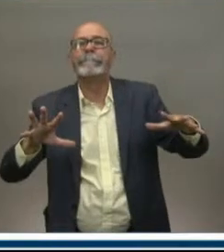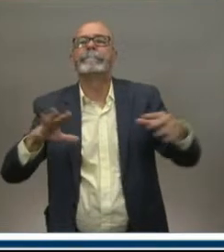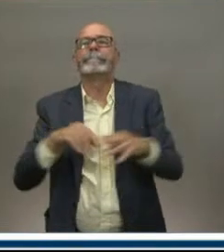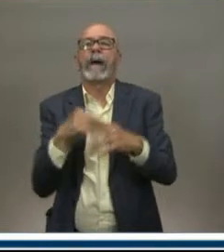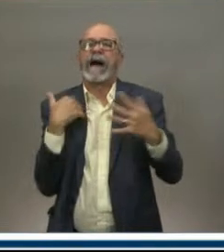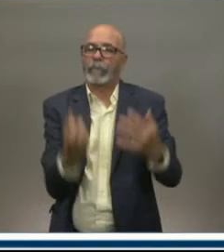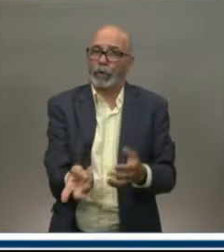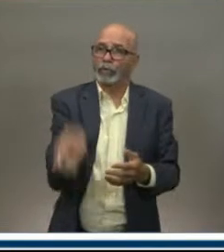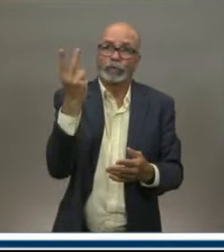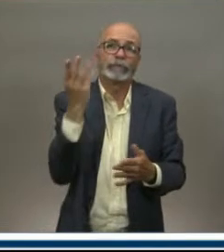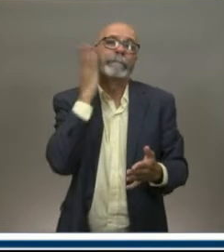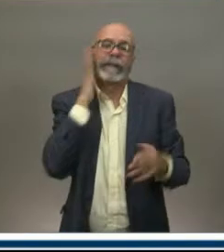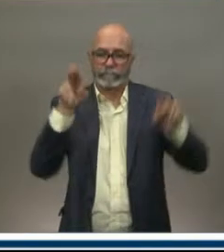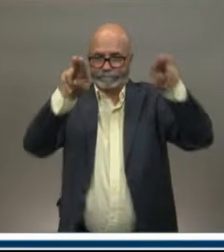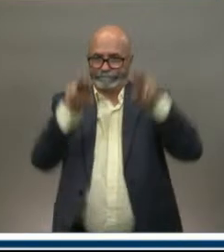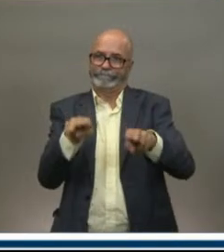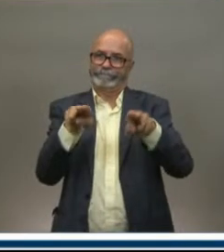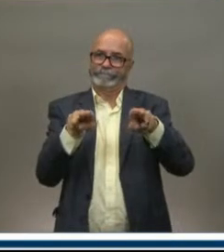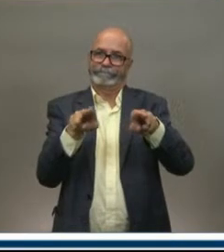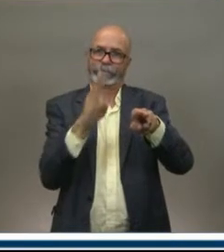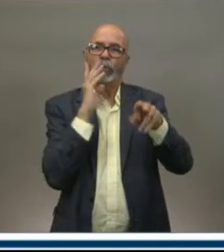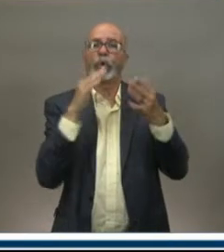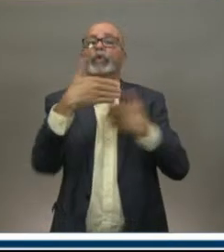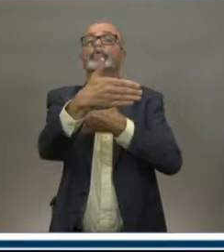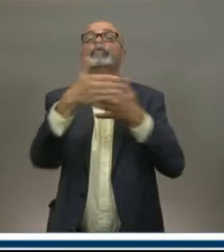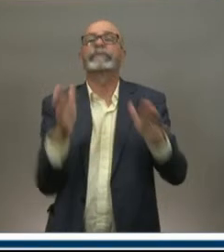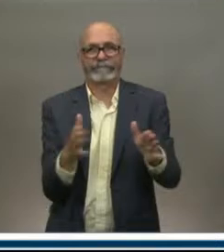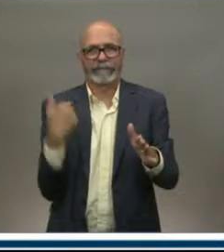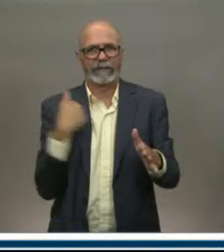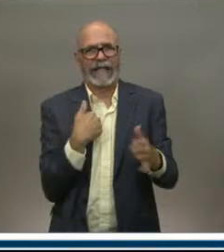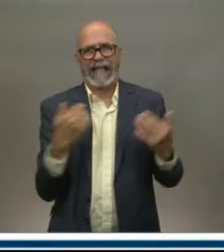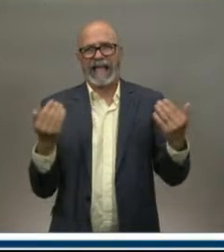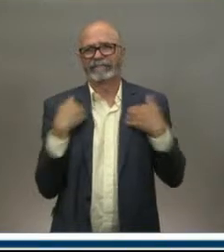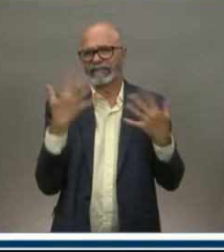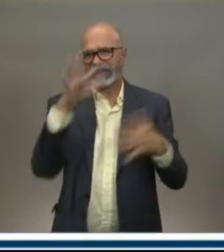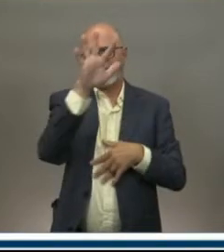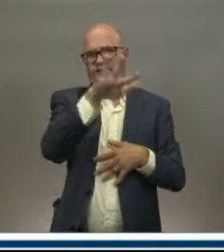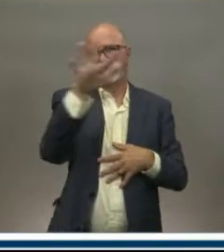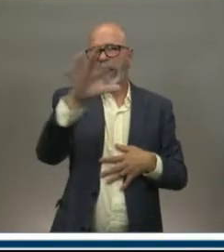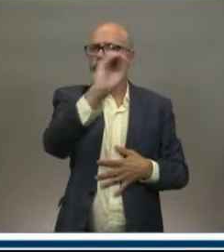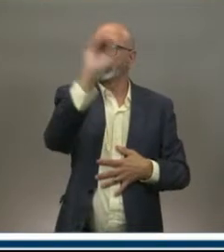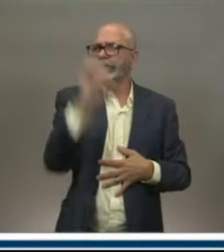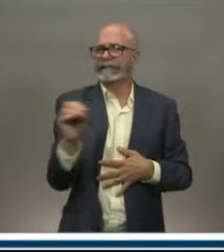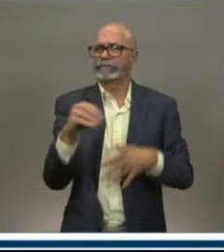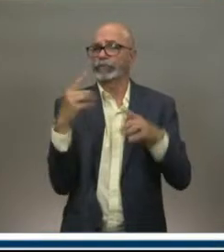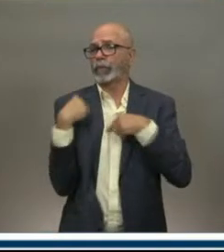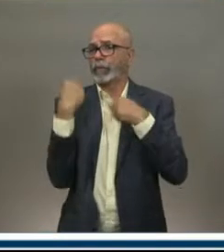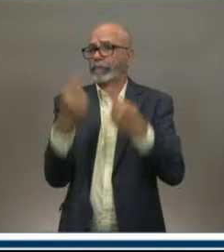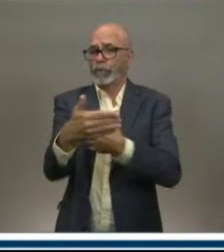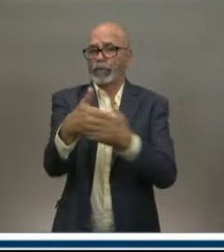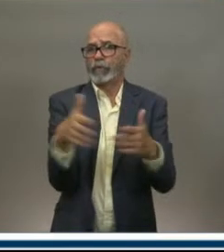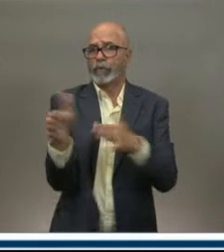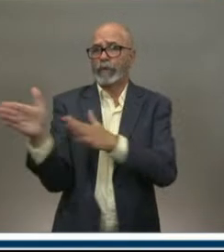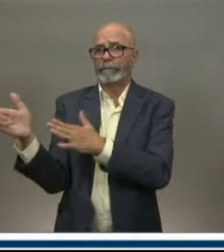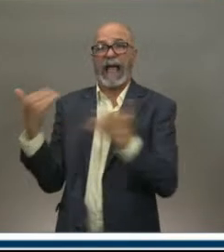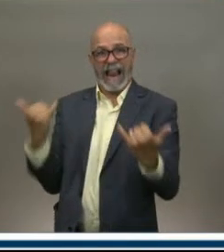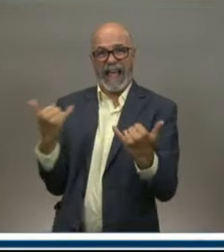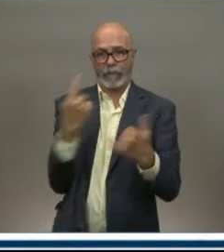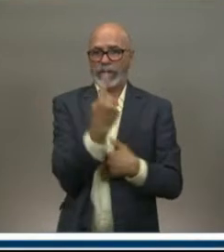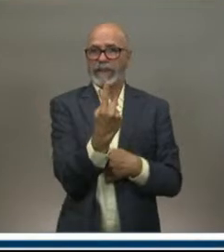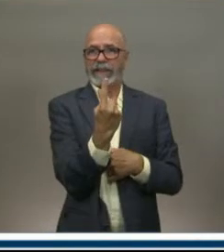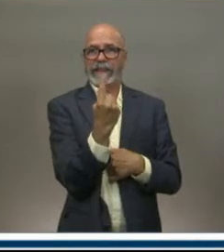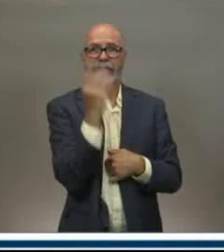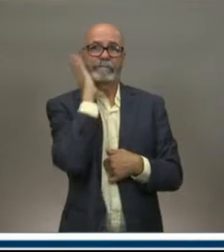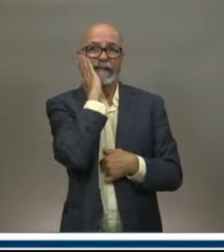currently have, I think, over 55% of our rooms in the province are single rooms. So that's something